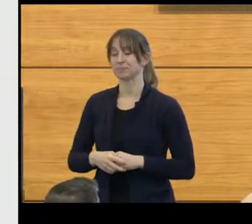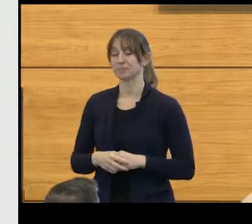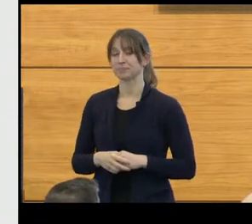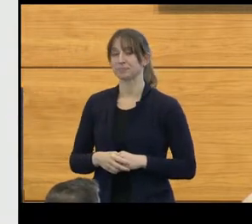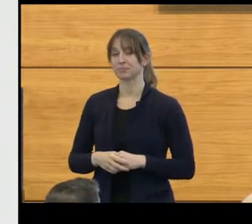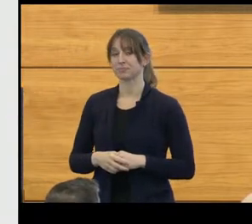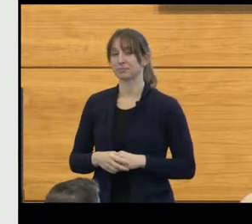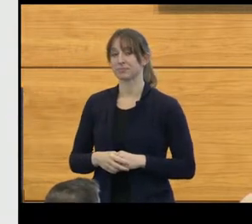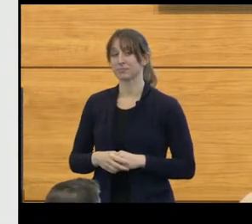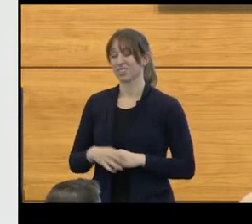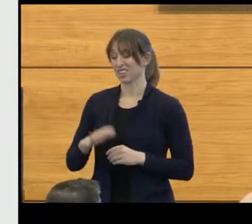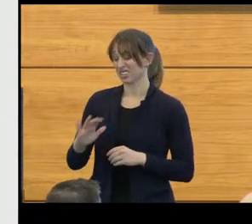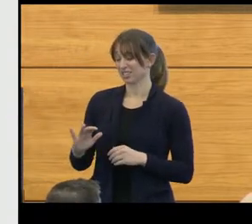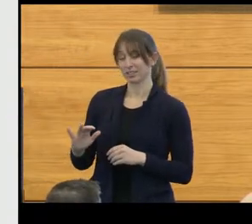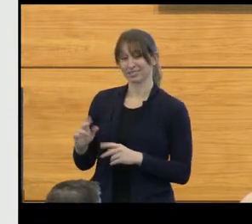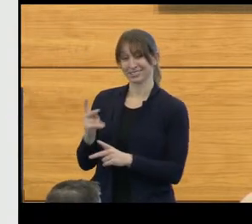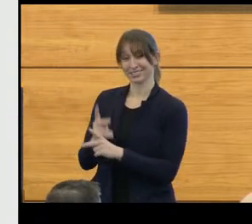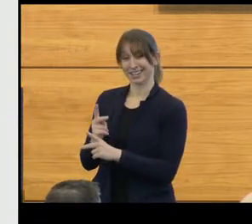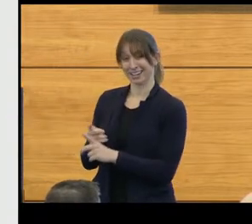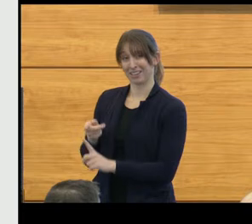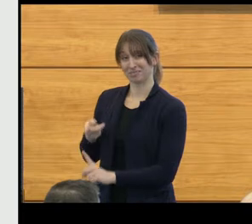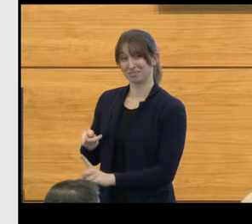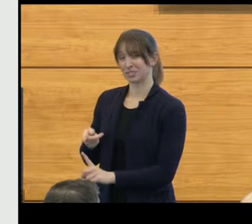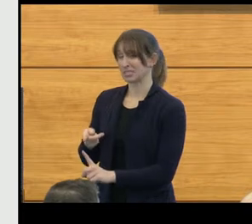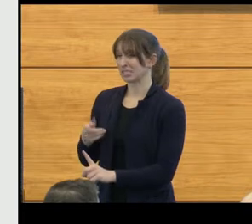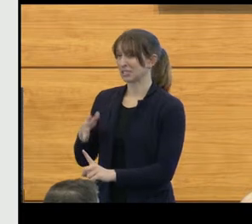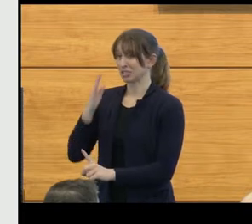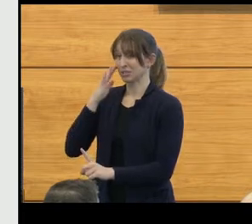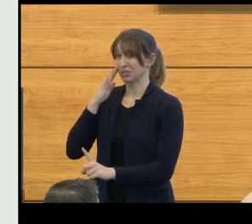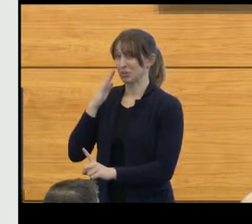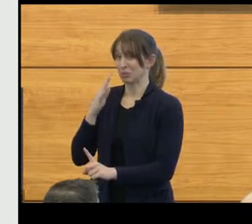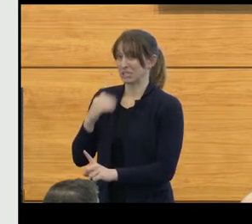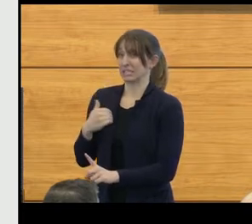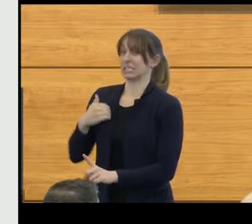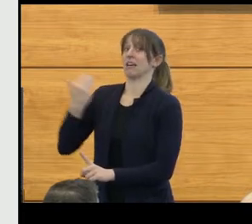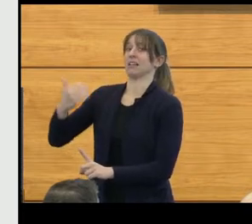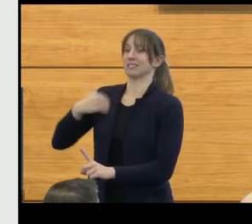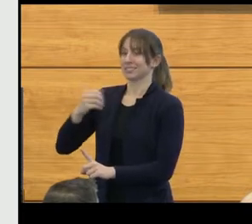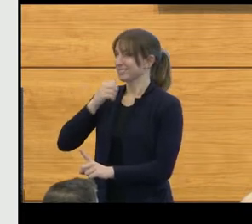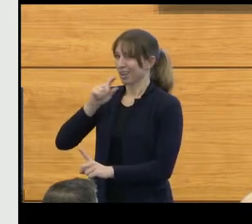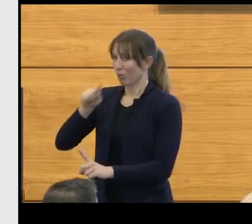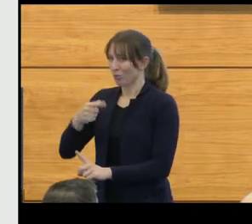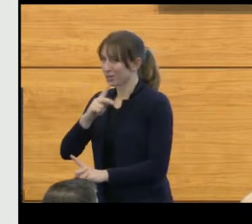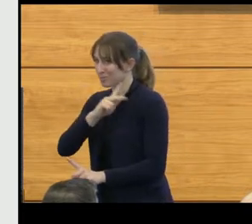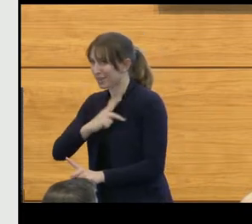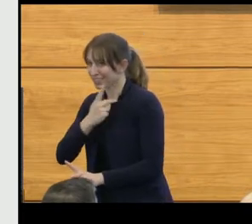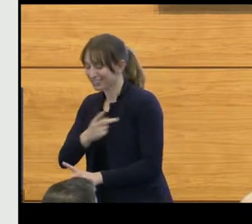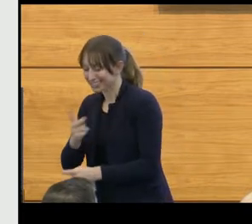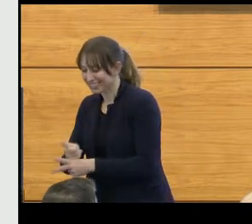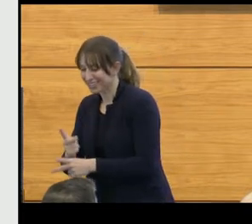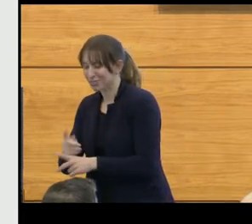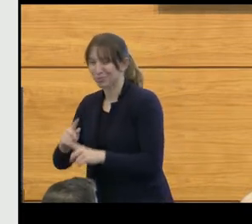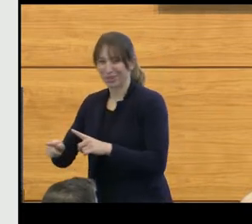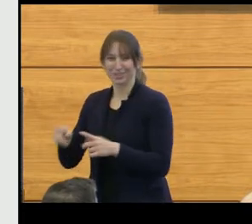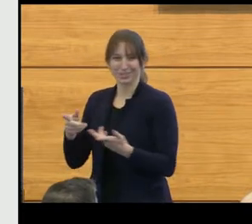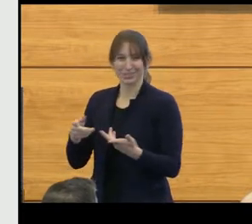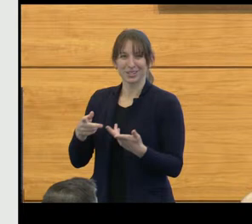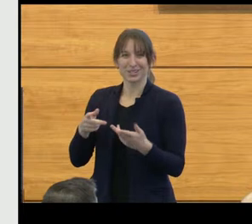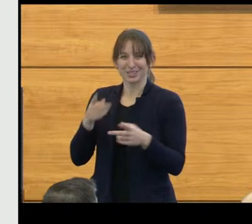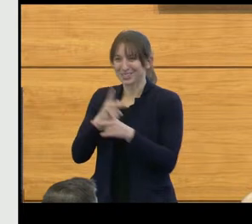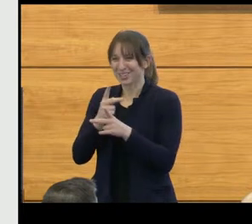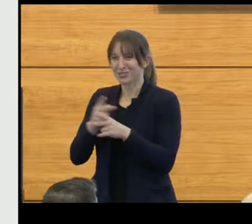Taking care of a child, one learns very early on that it's not just the patient that you're taking care of, you're taking care of the entire family.